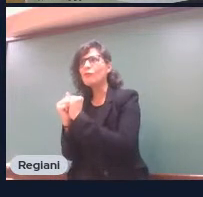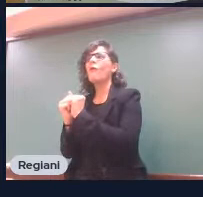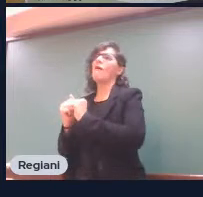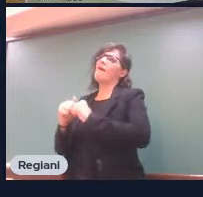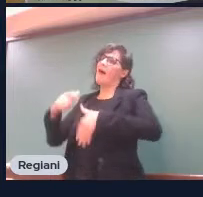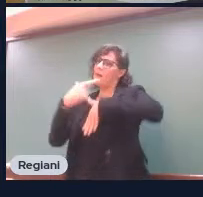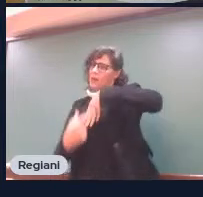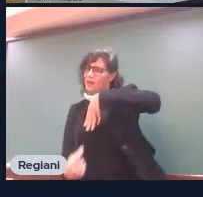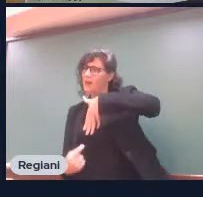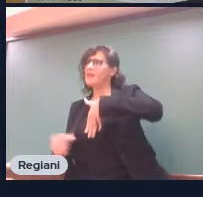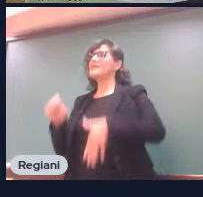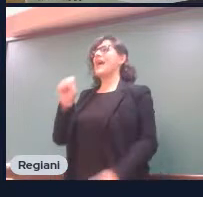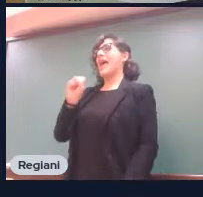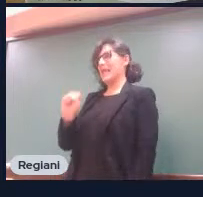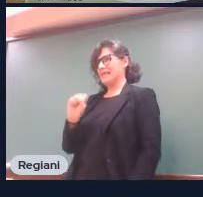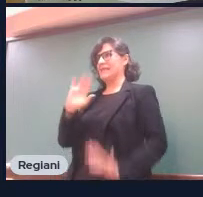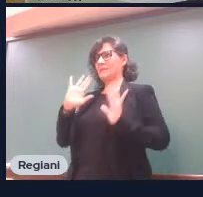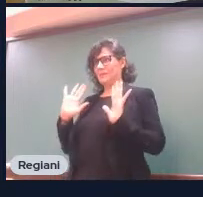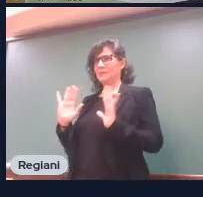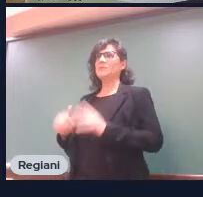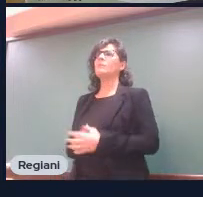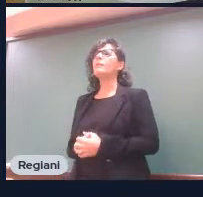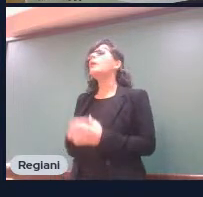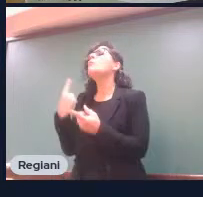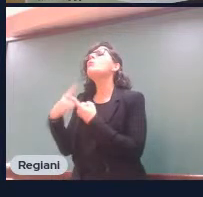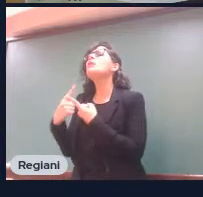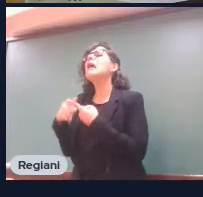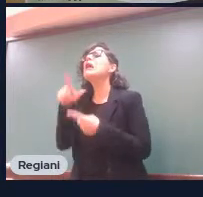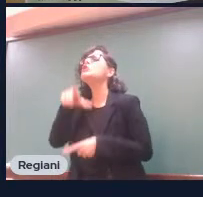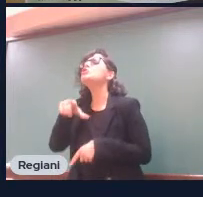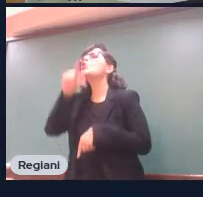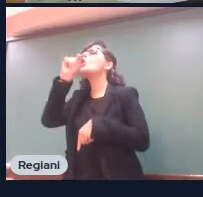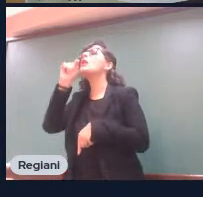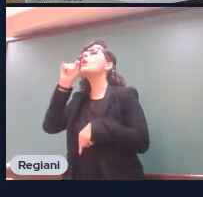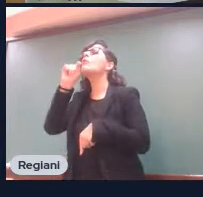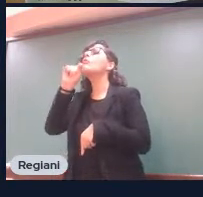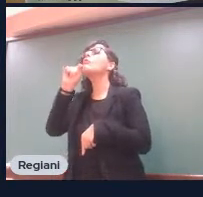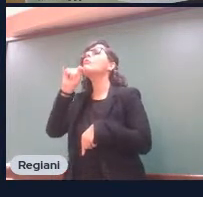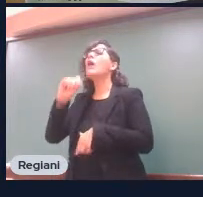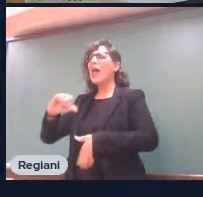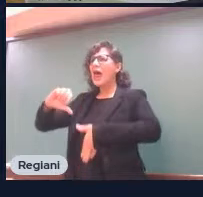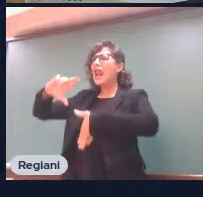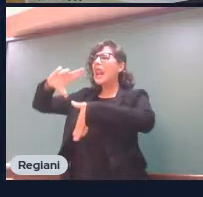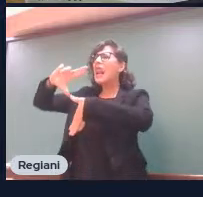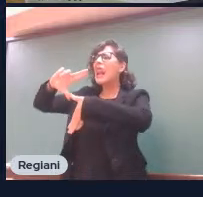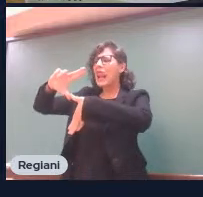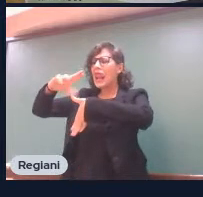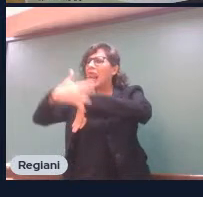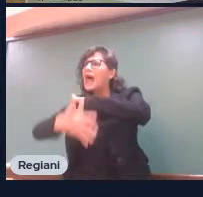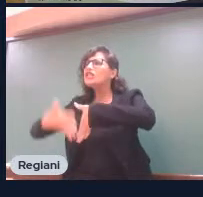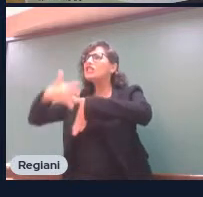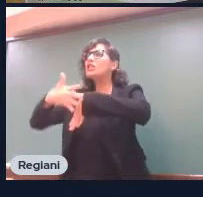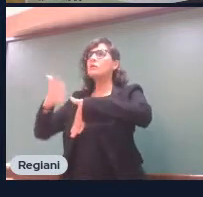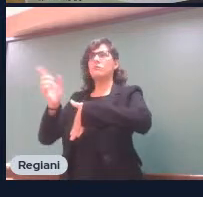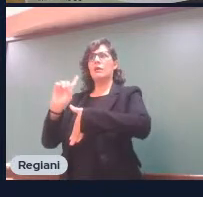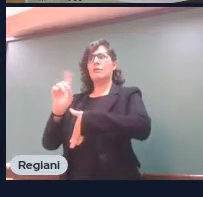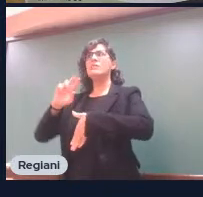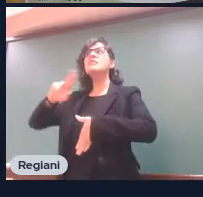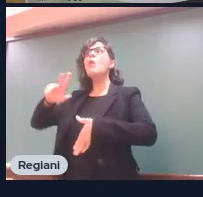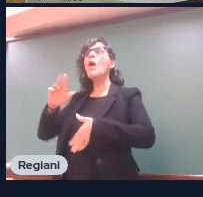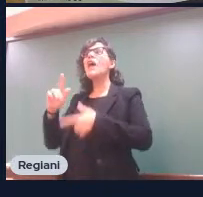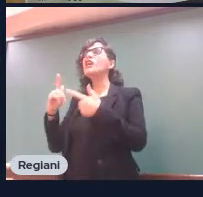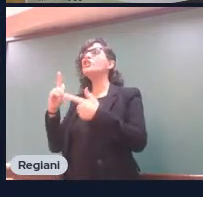AmericaLex-S. Why didn't we choose to go for Latin lex? Well, because it's not really geography, it's